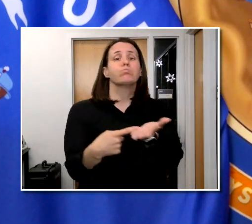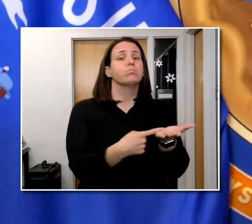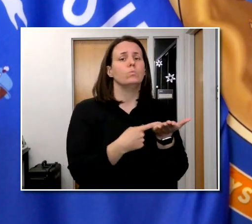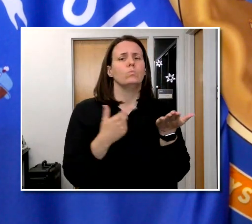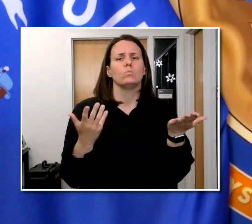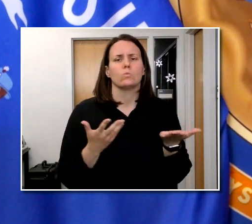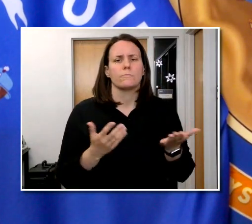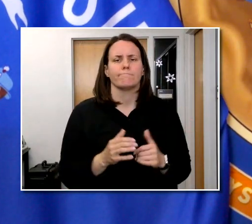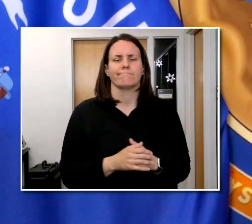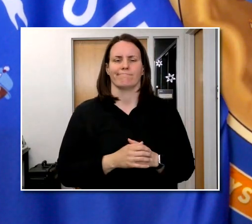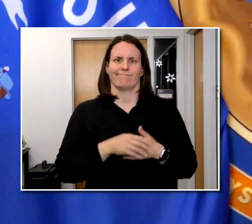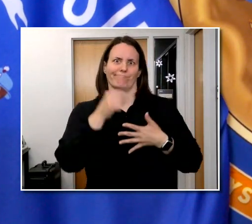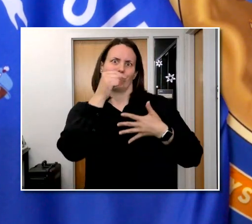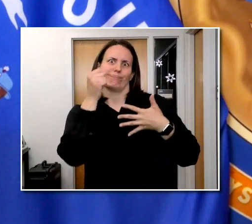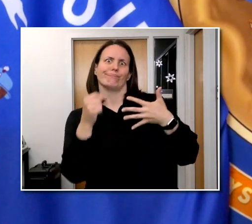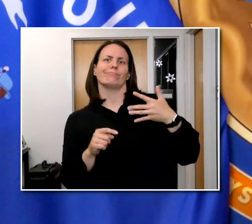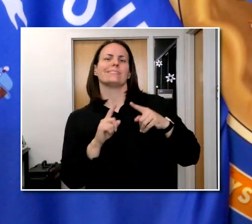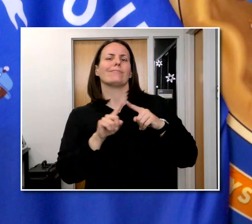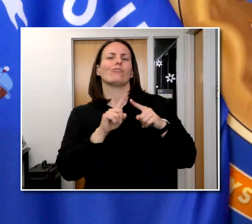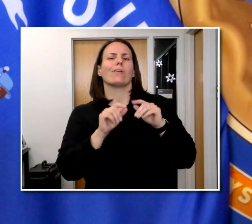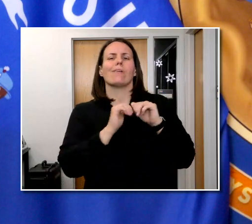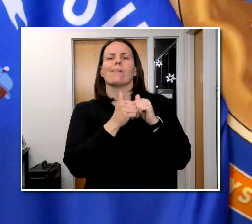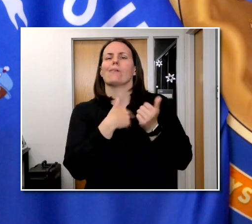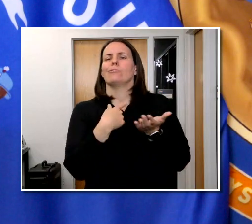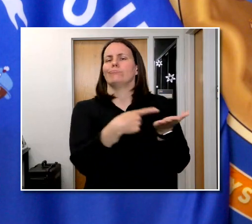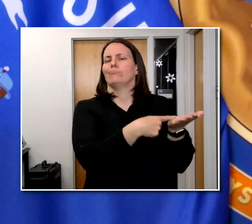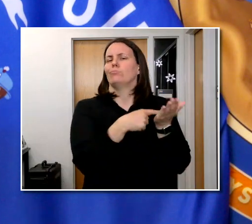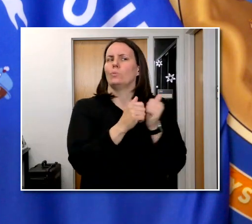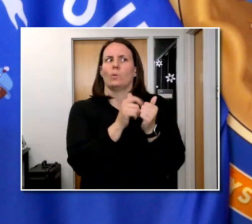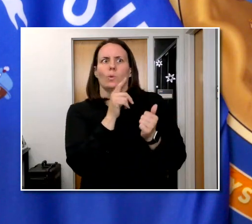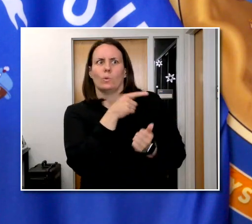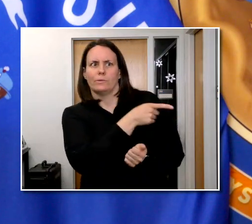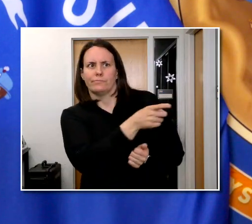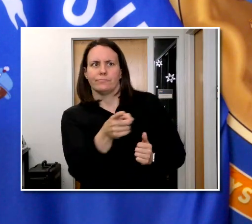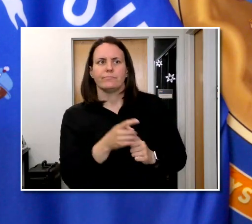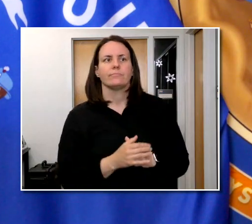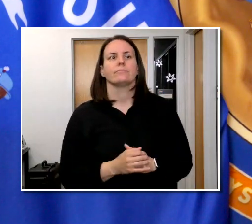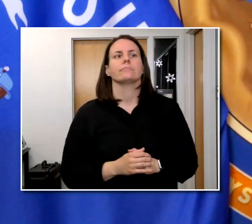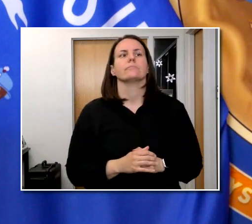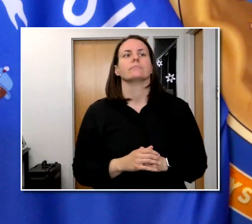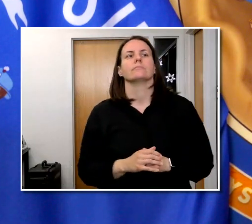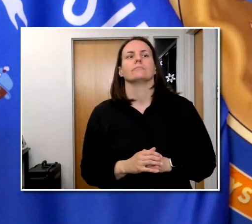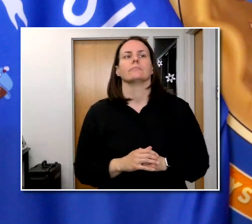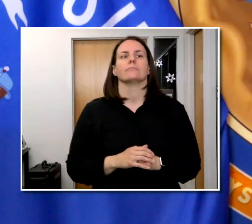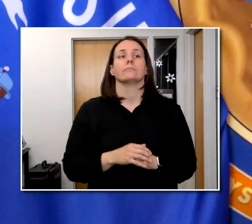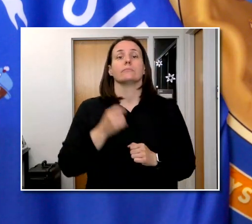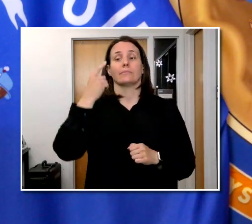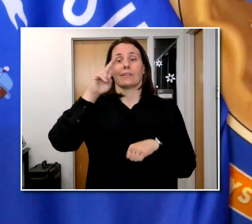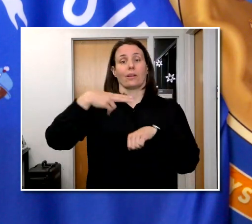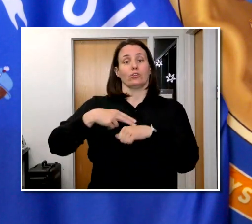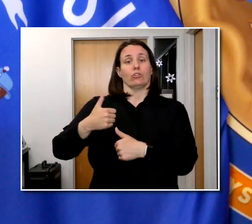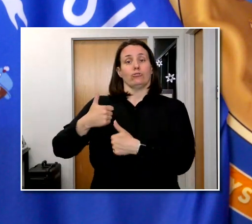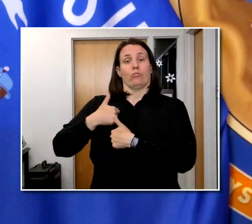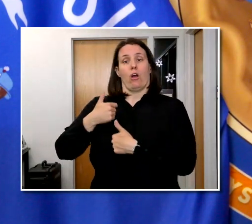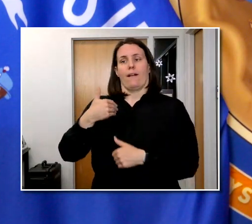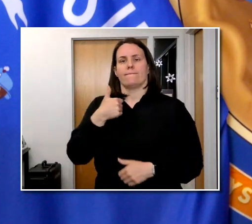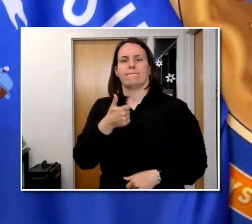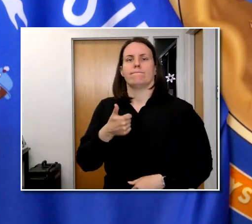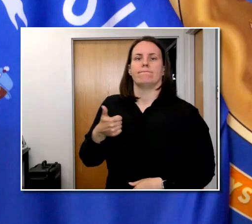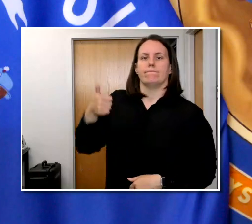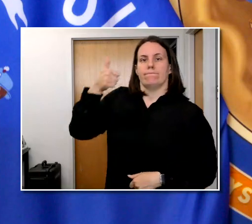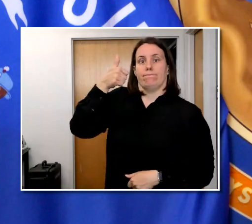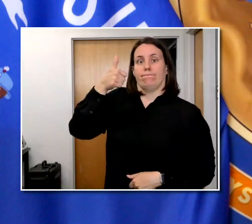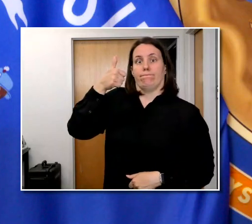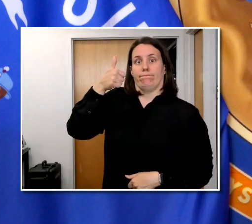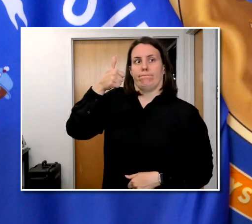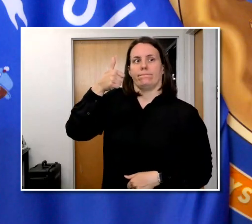very helpful is the Adjutant General call. So we have all of the Adjutant Generals from all of the 54 states and territories